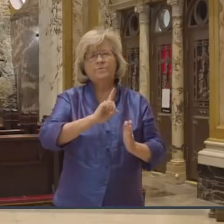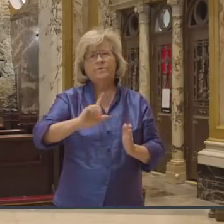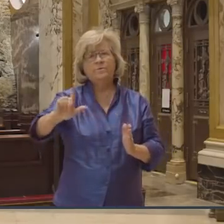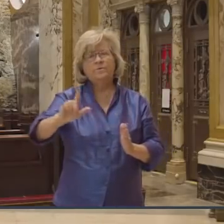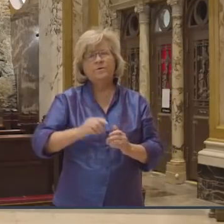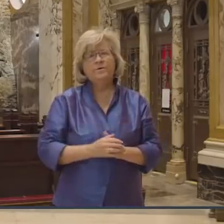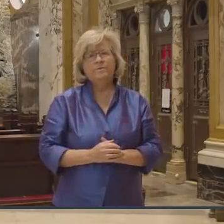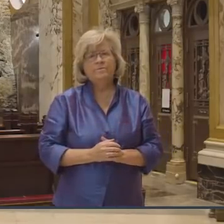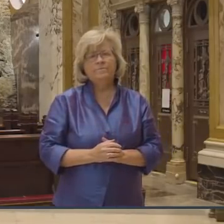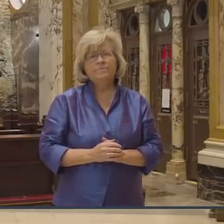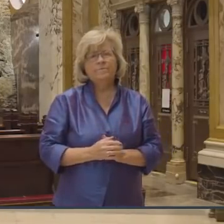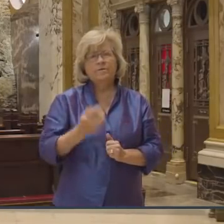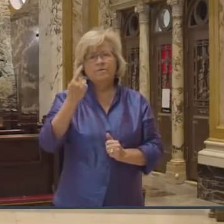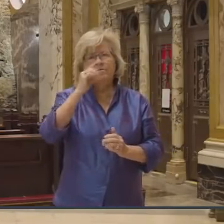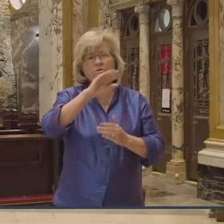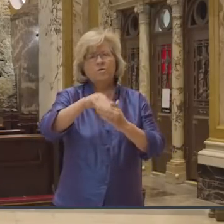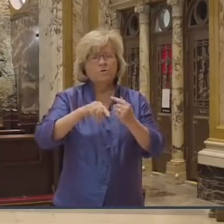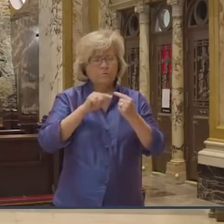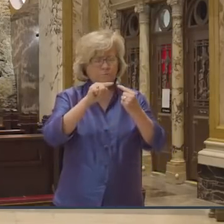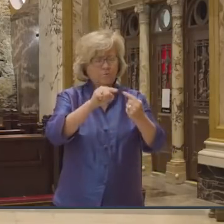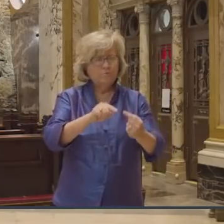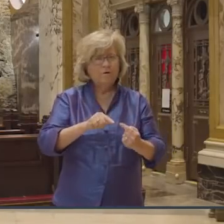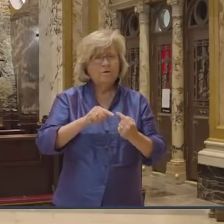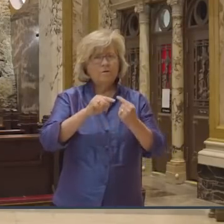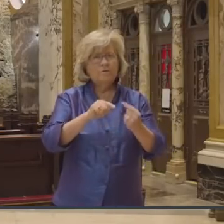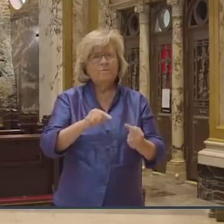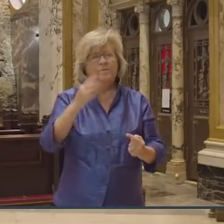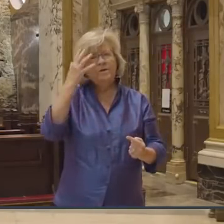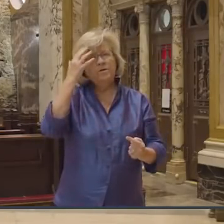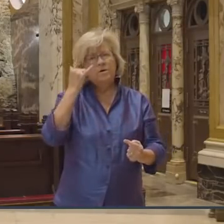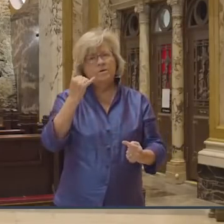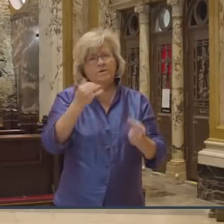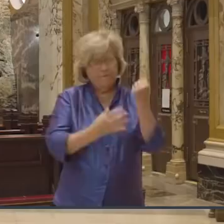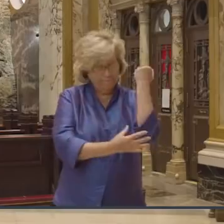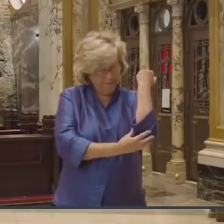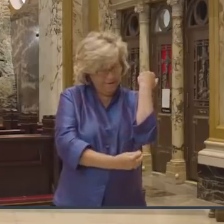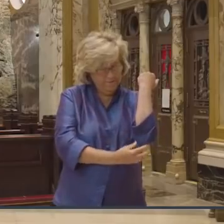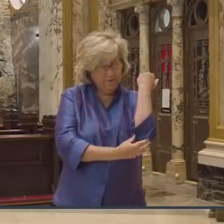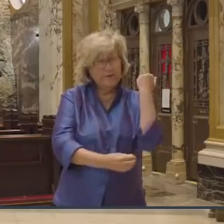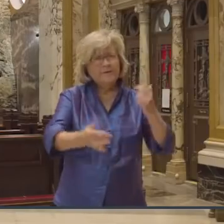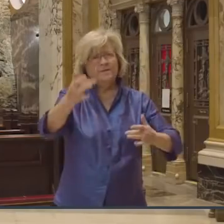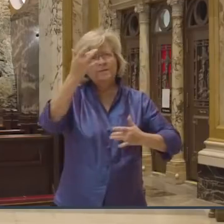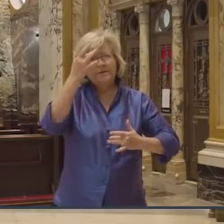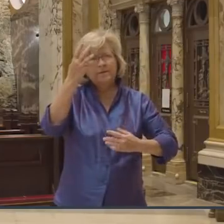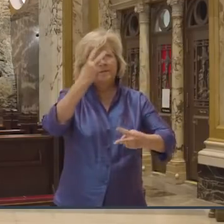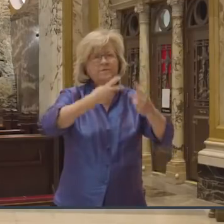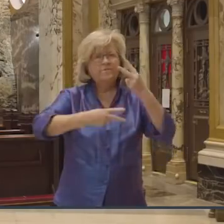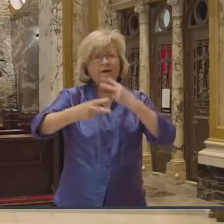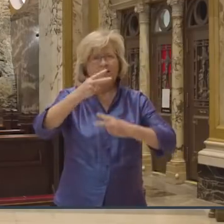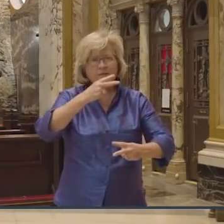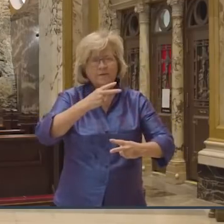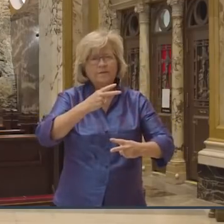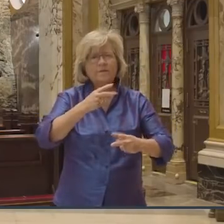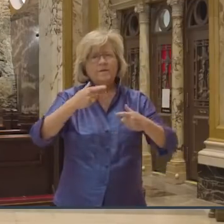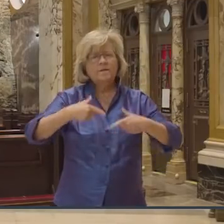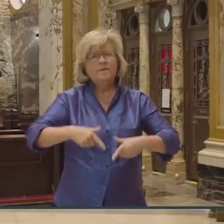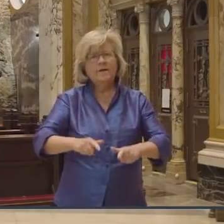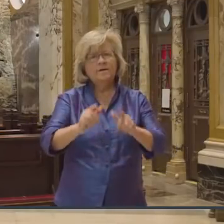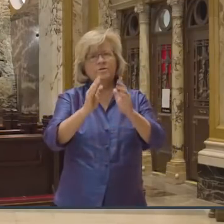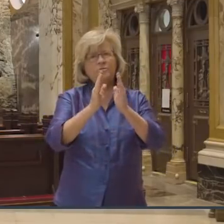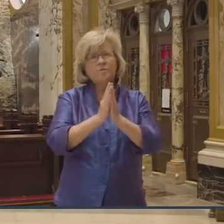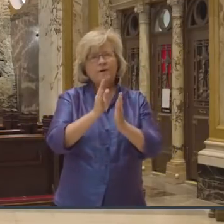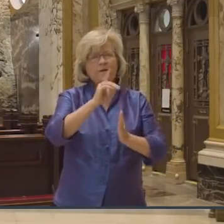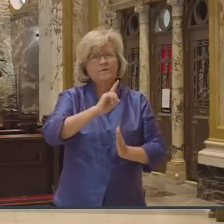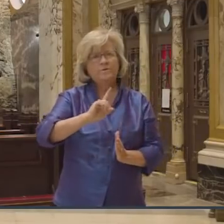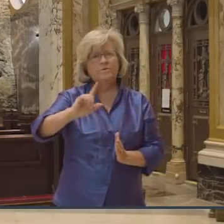our prayer. For all who struggle because of poverty, sickness, or violence within their communities, let us pray to the